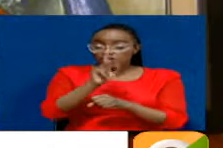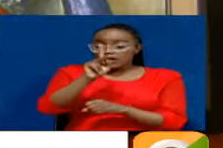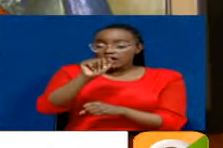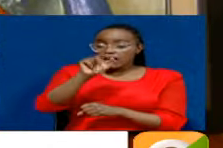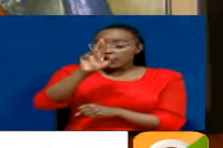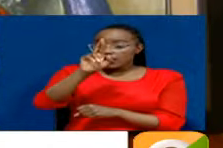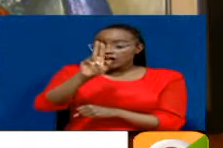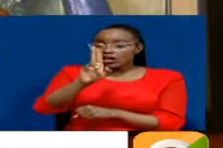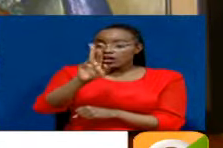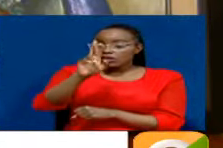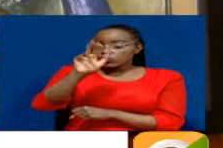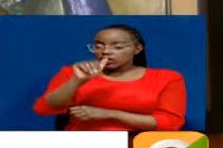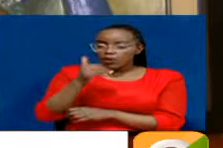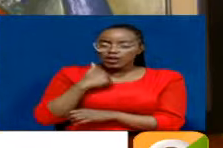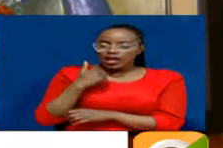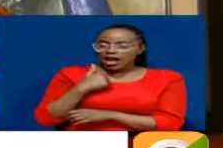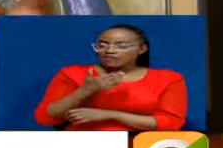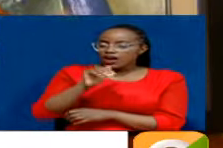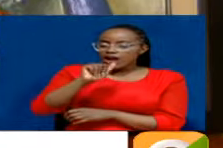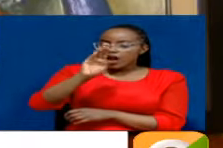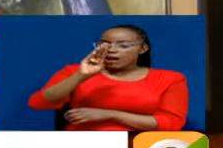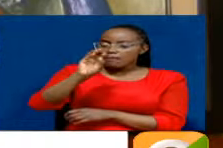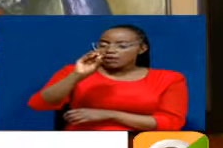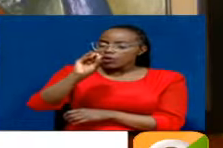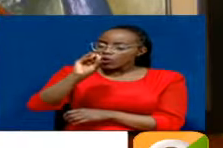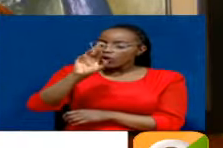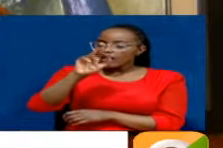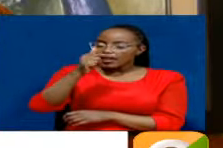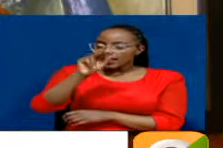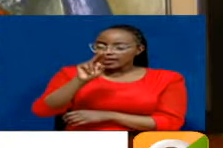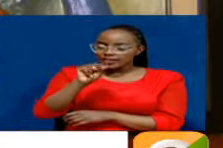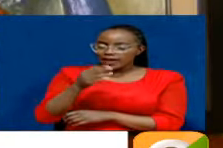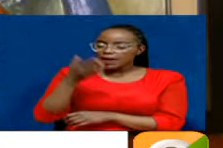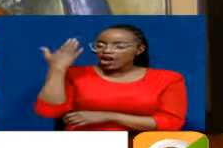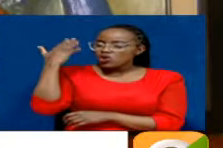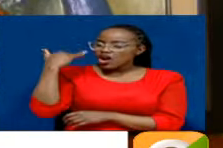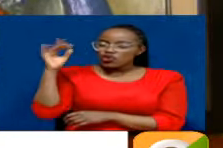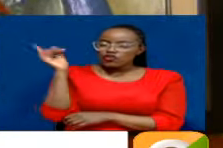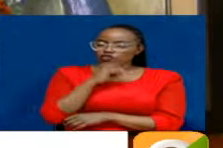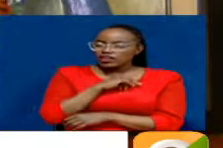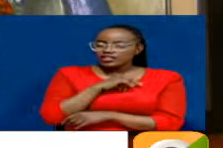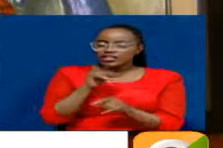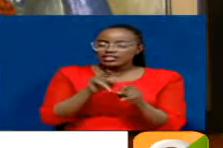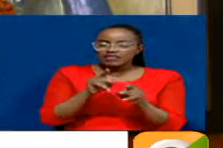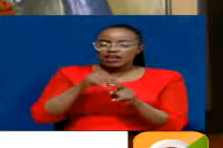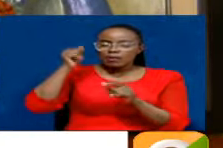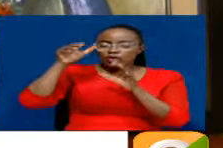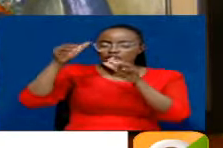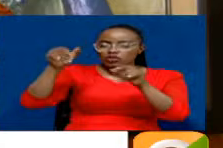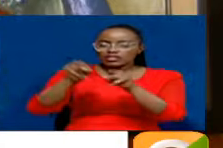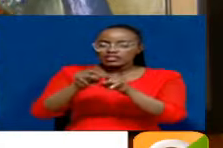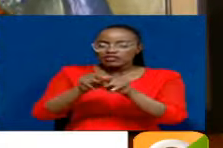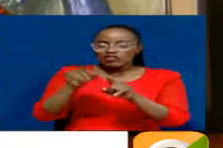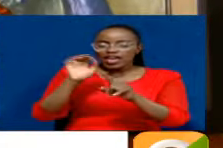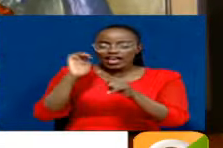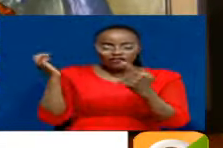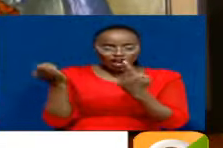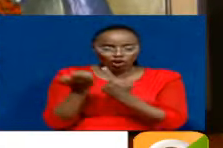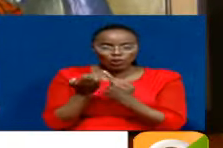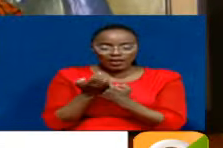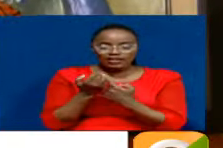We'll not be having even Arboretum. It would have gone a long time ago. So political parties like Mazingira, meaning